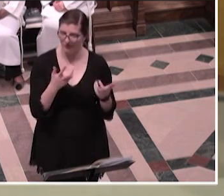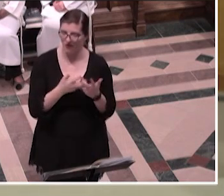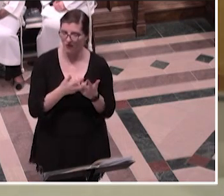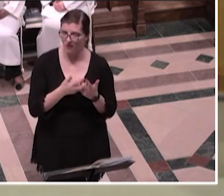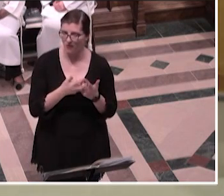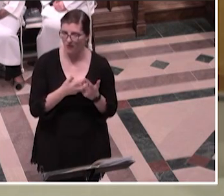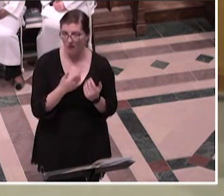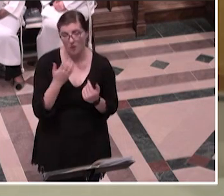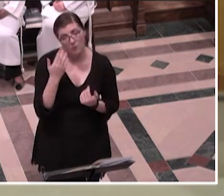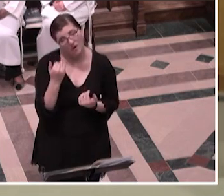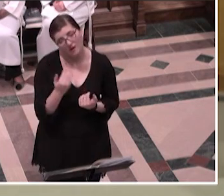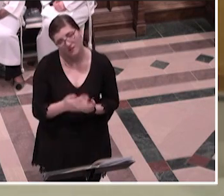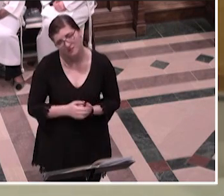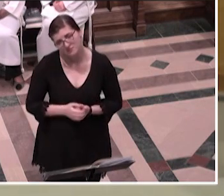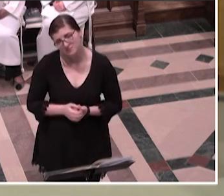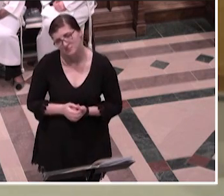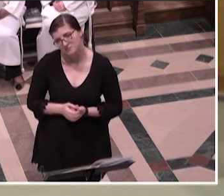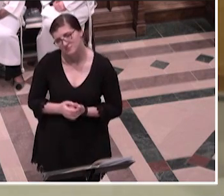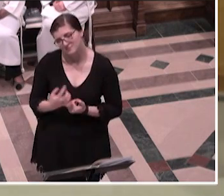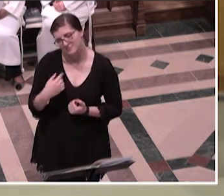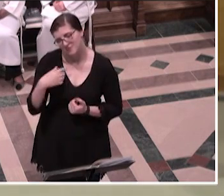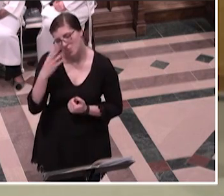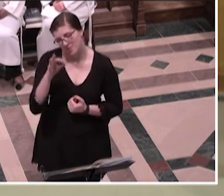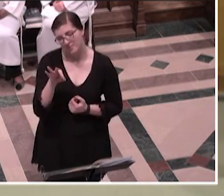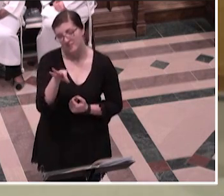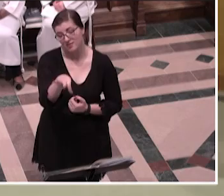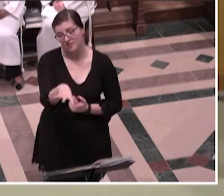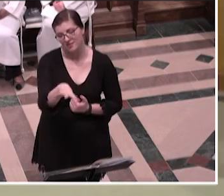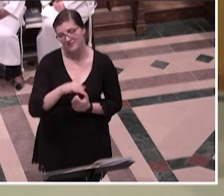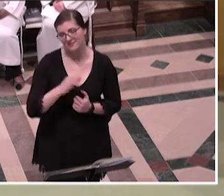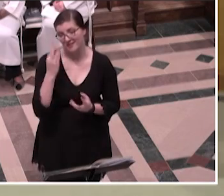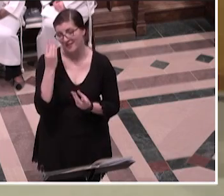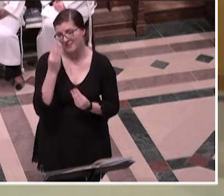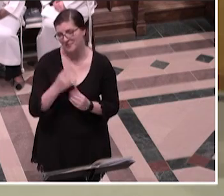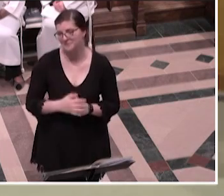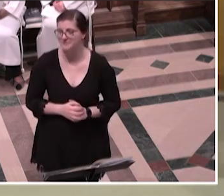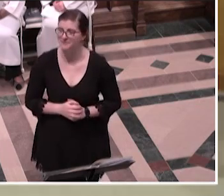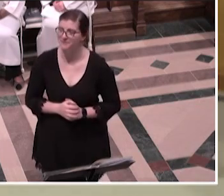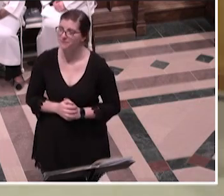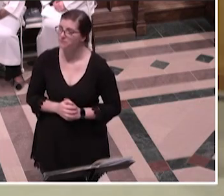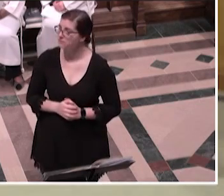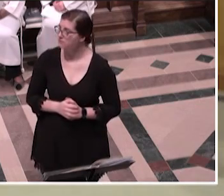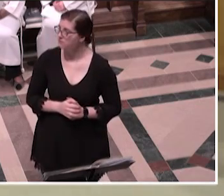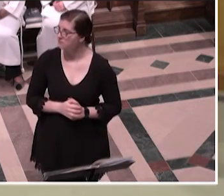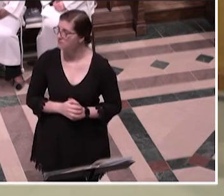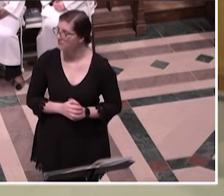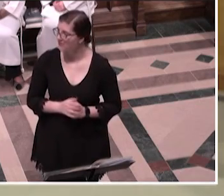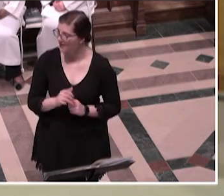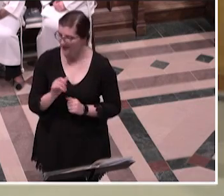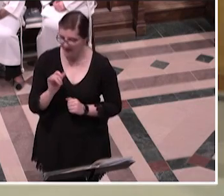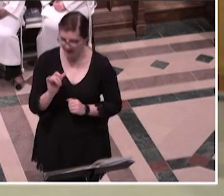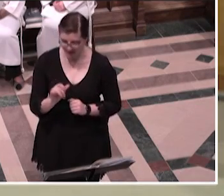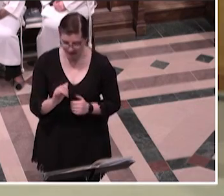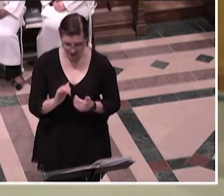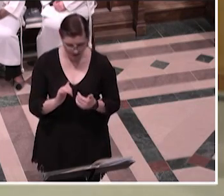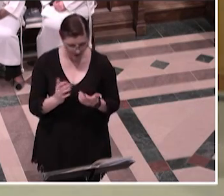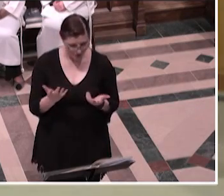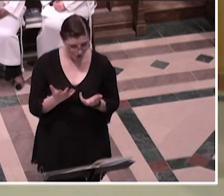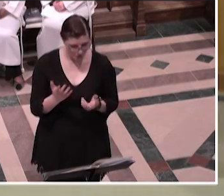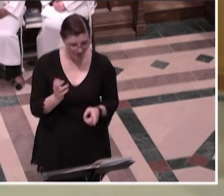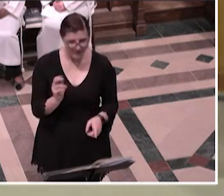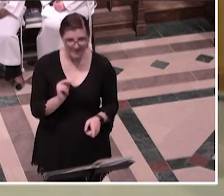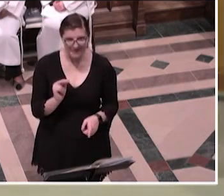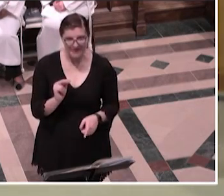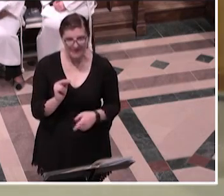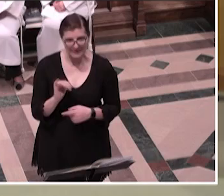why? I'm going to leave that with you. This, my friends, is the category in which Nicodemus finds